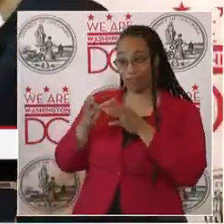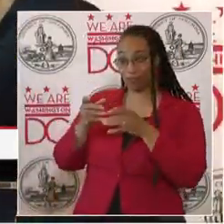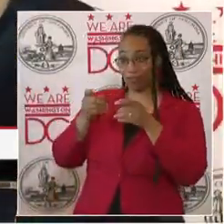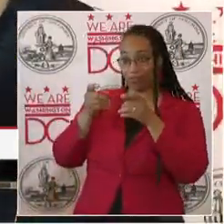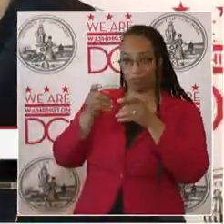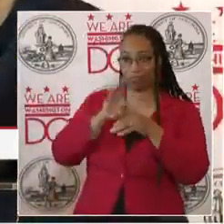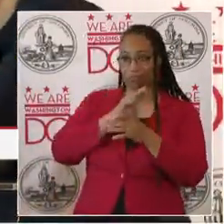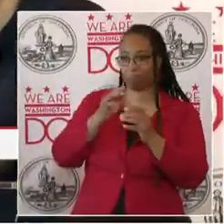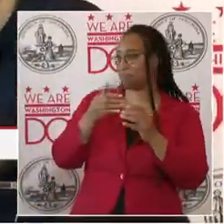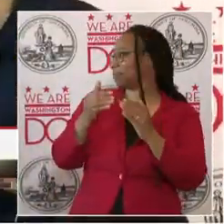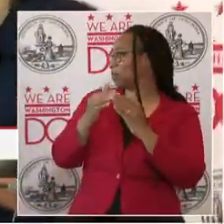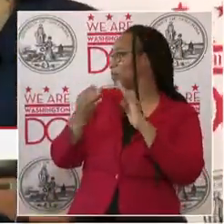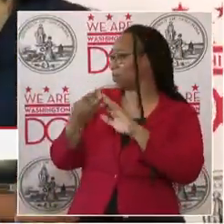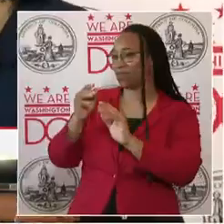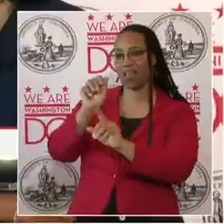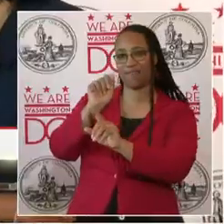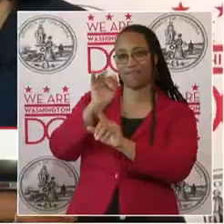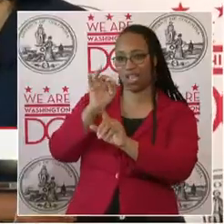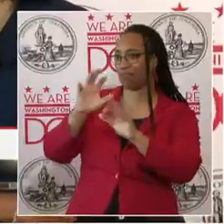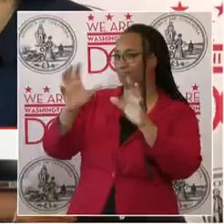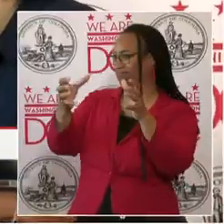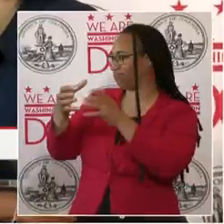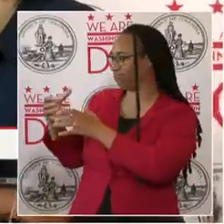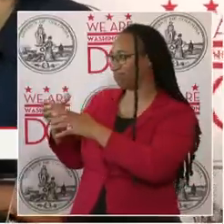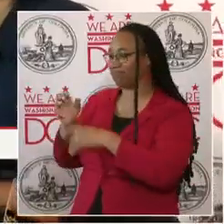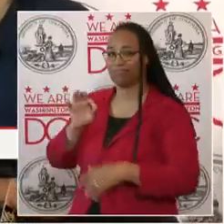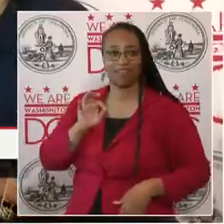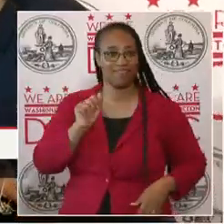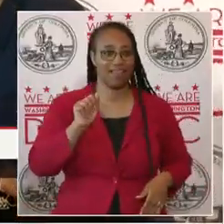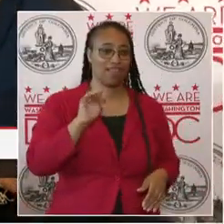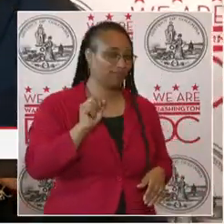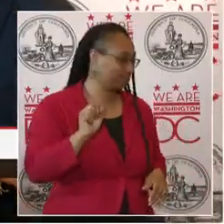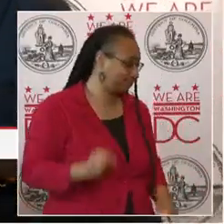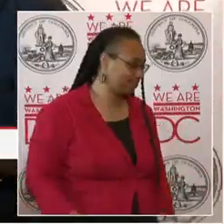If you could just say 1 minute of